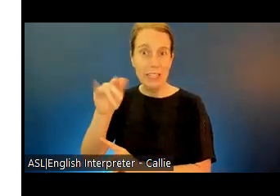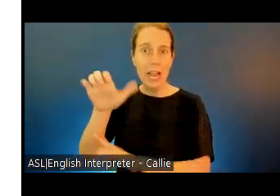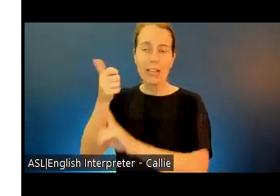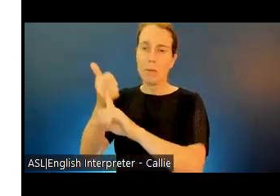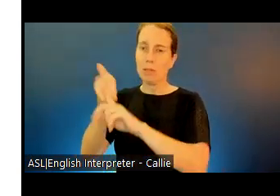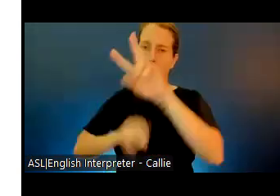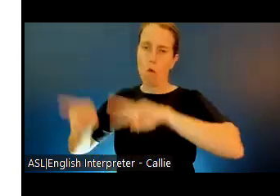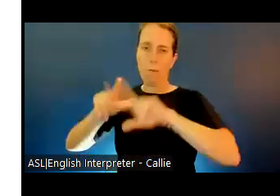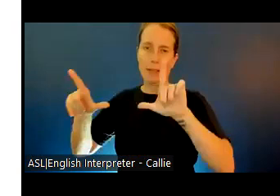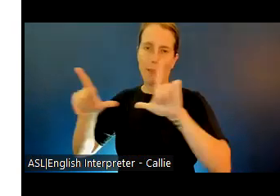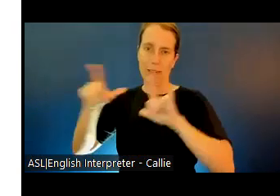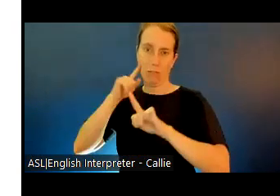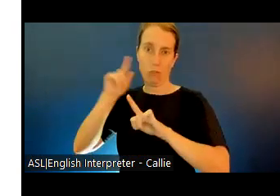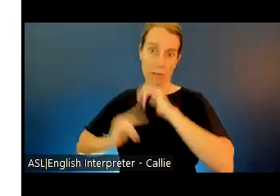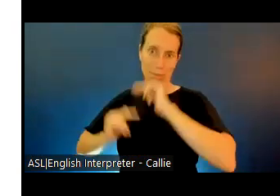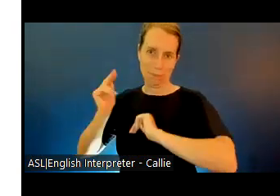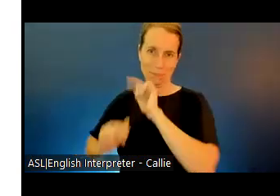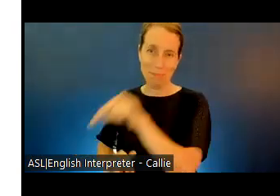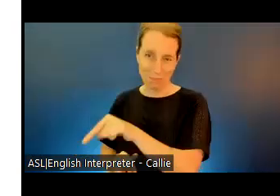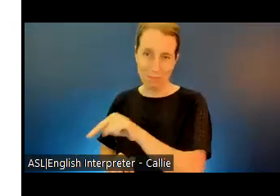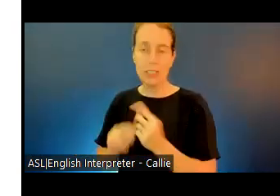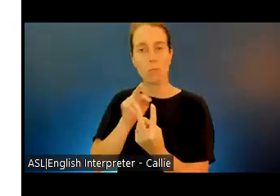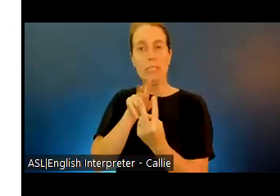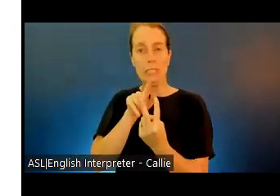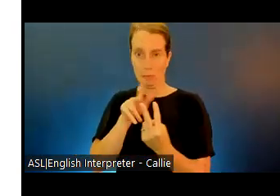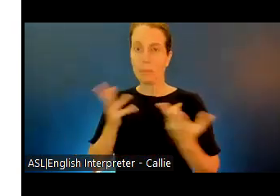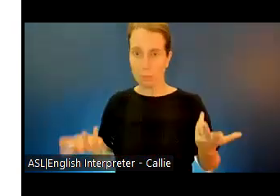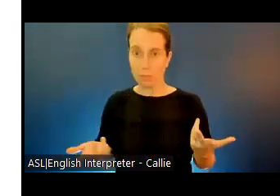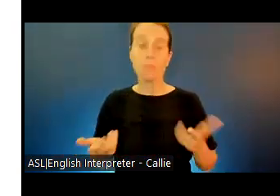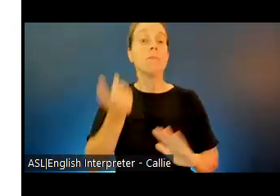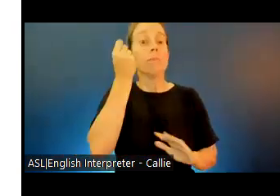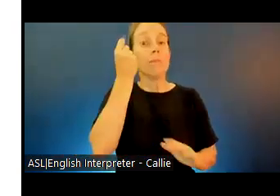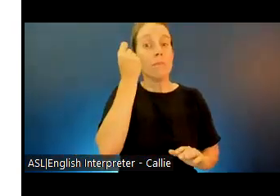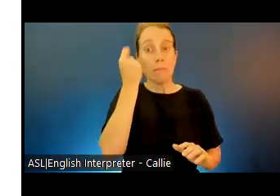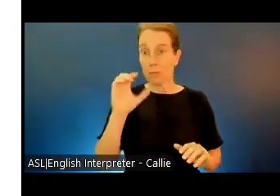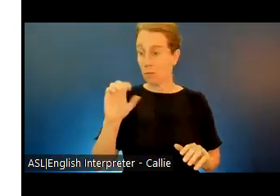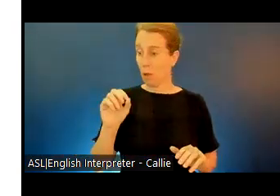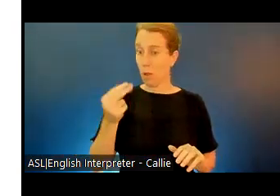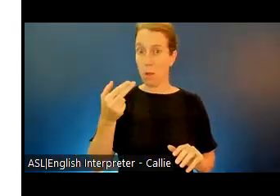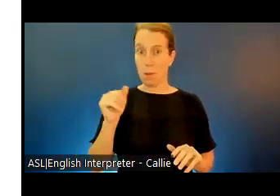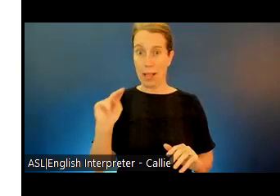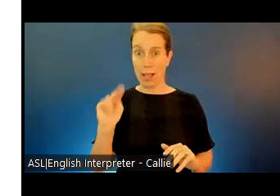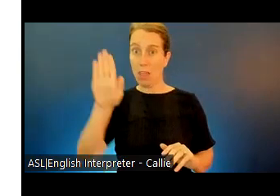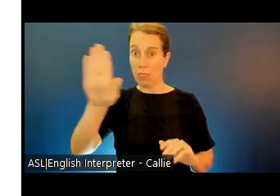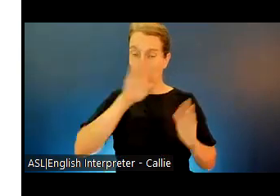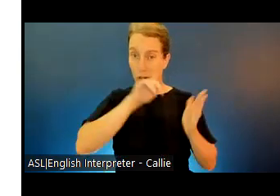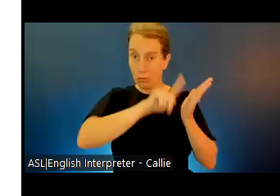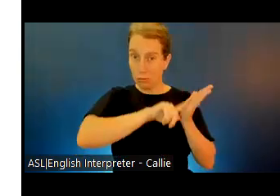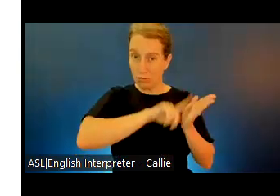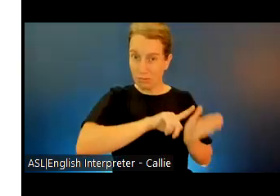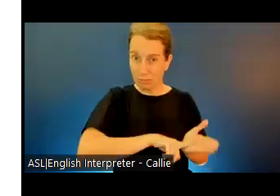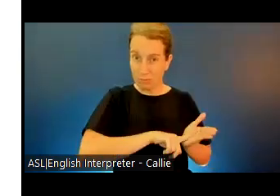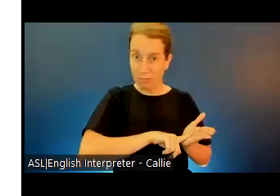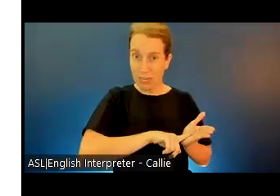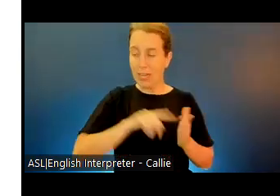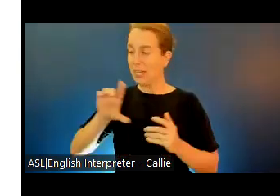neglect. And of course, I will say that the focus of those investigations may differ because DHEC is going to be